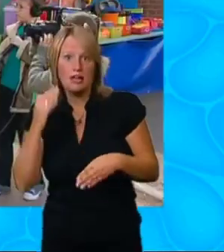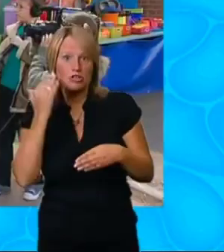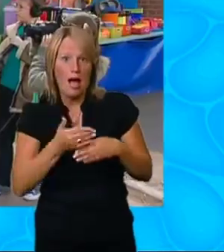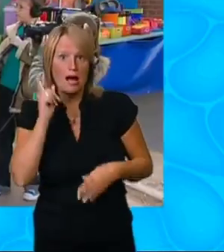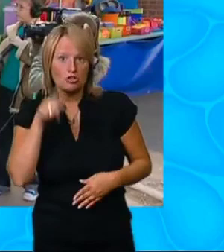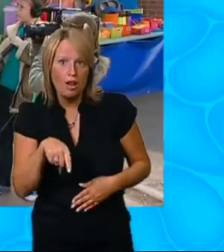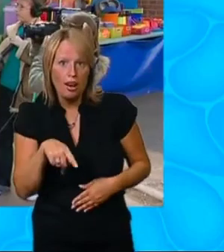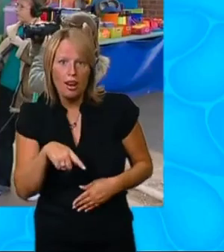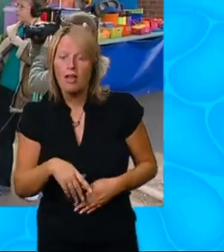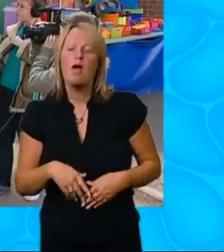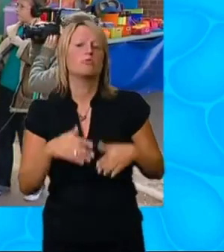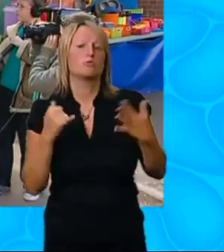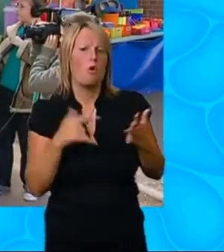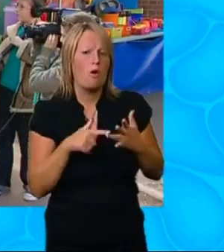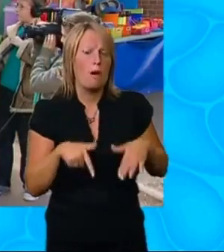Action!